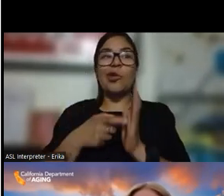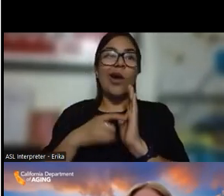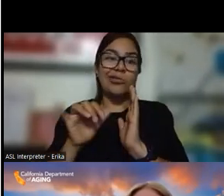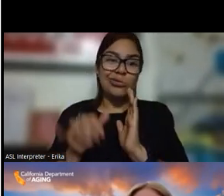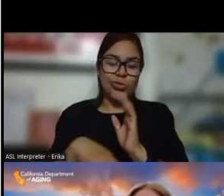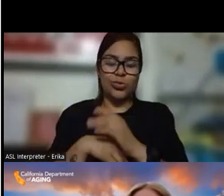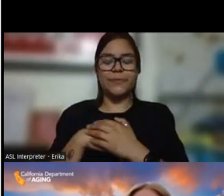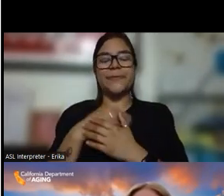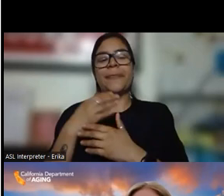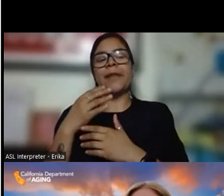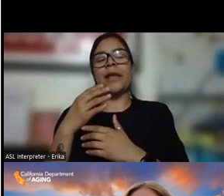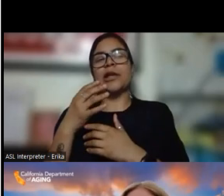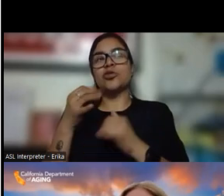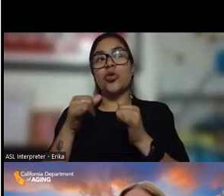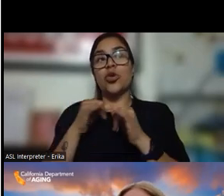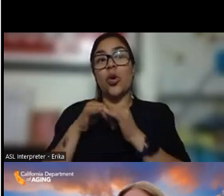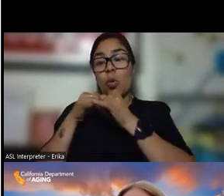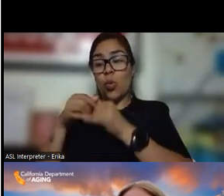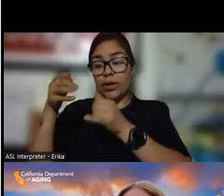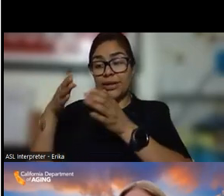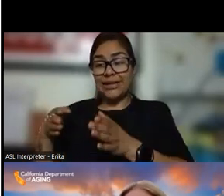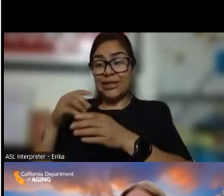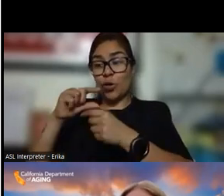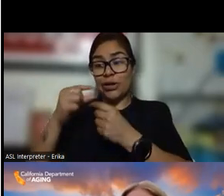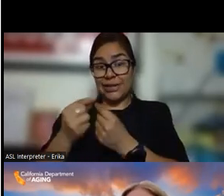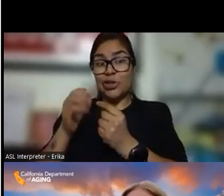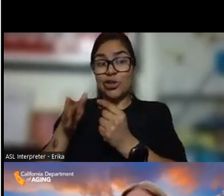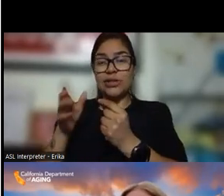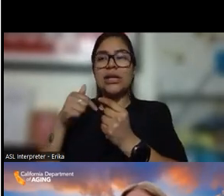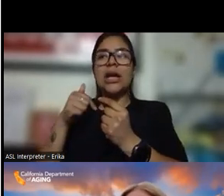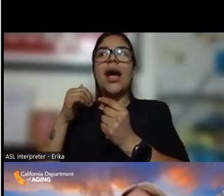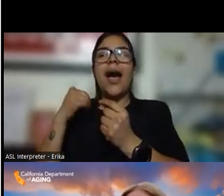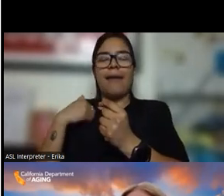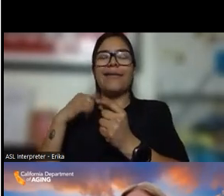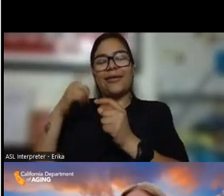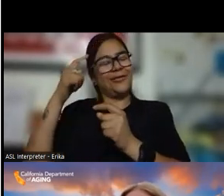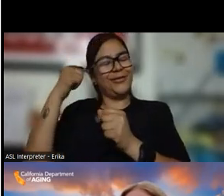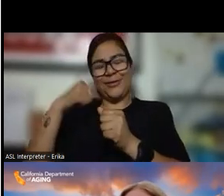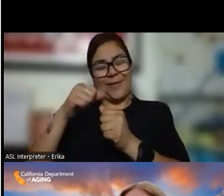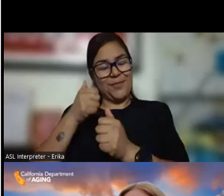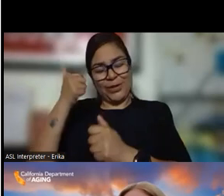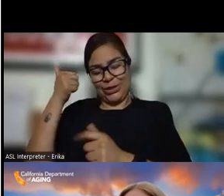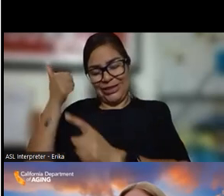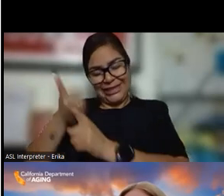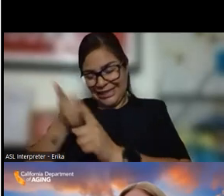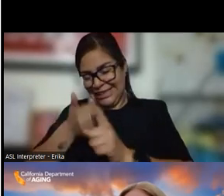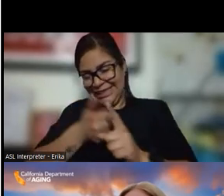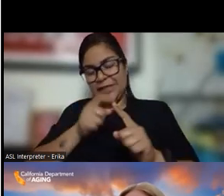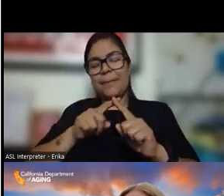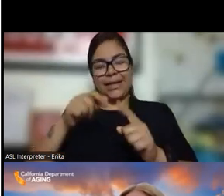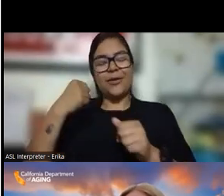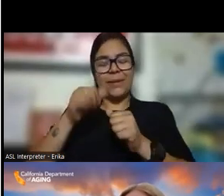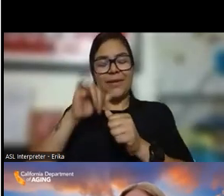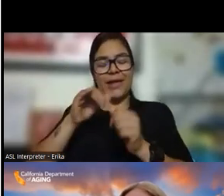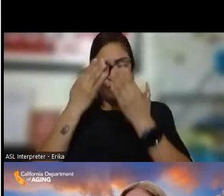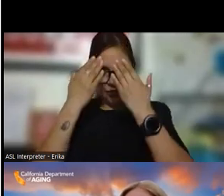organizations also described in their applications. But yeah, there were several of them. Hard to pinpoint exactly what each of these did, but I was just trying to